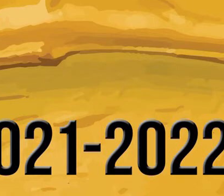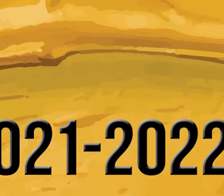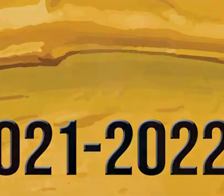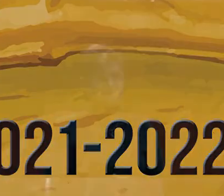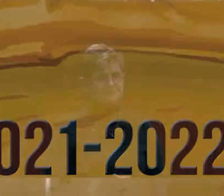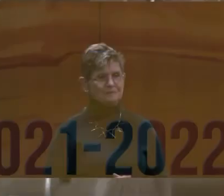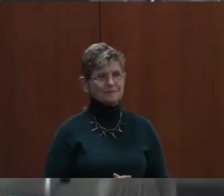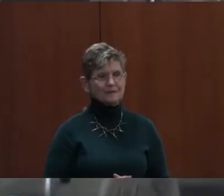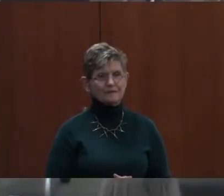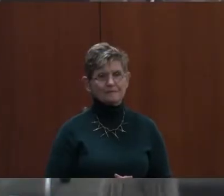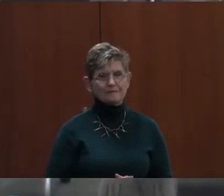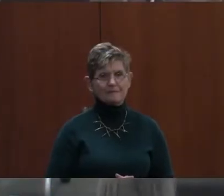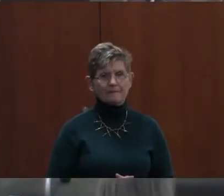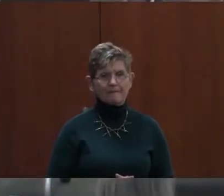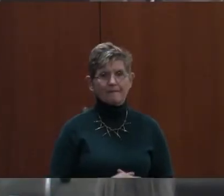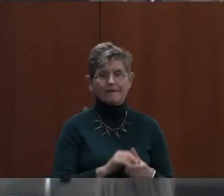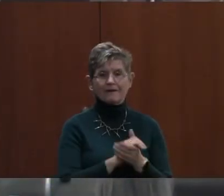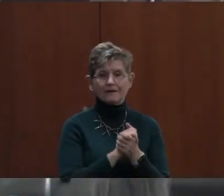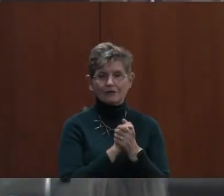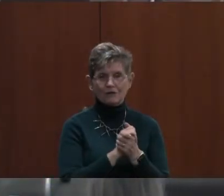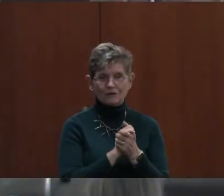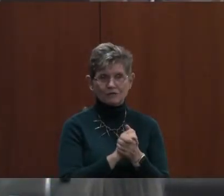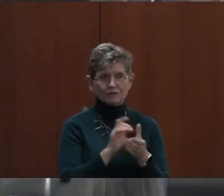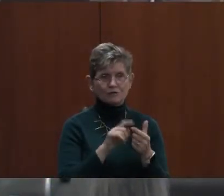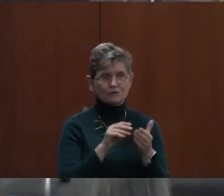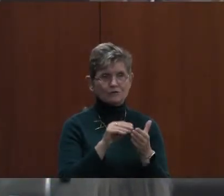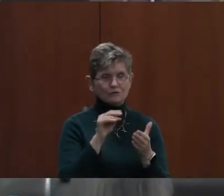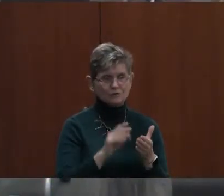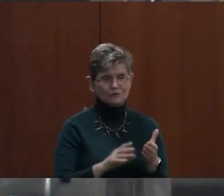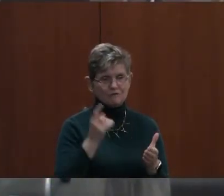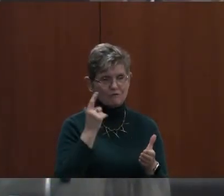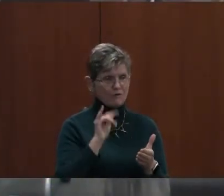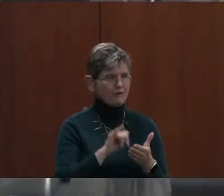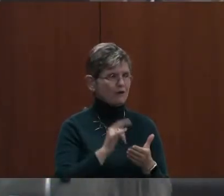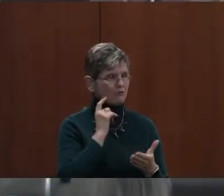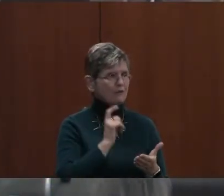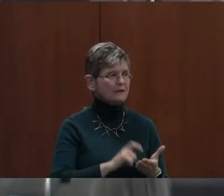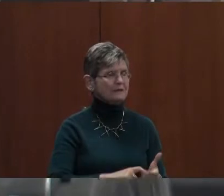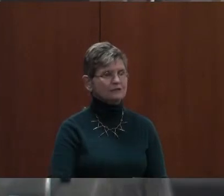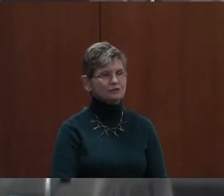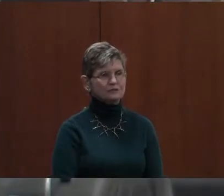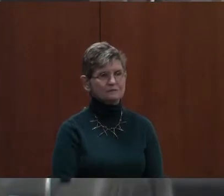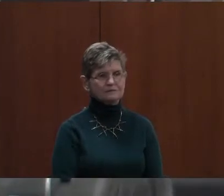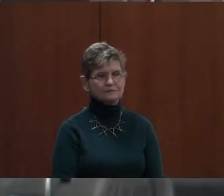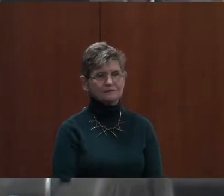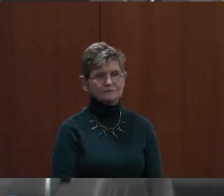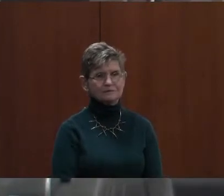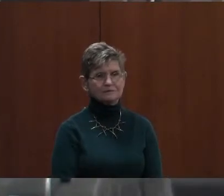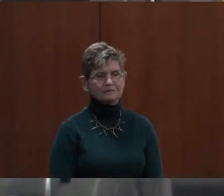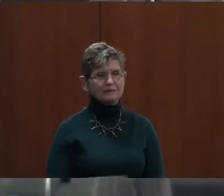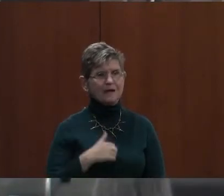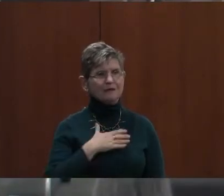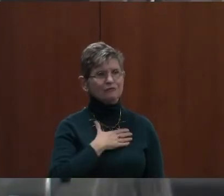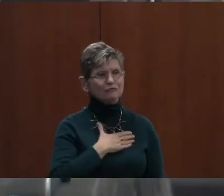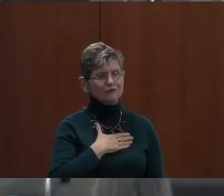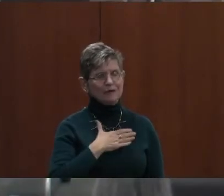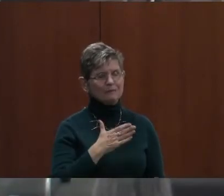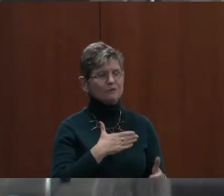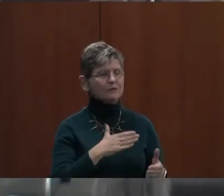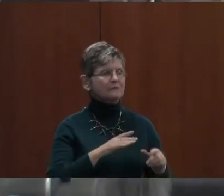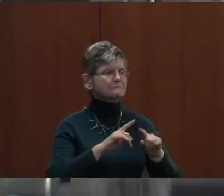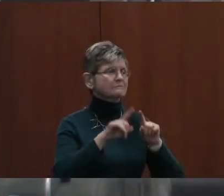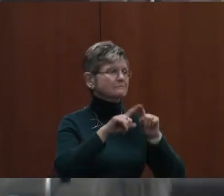Thank you. And congratulations to our students for their recognition. I enjoy music of all